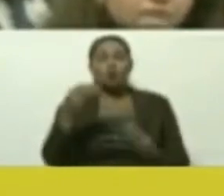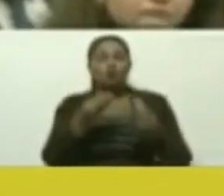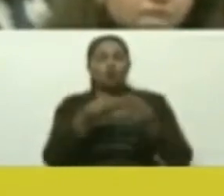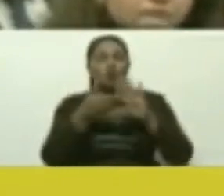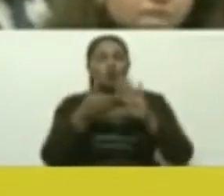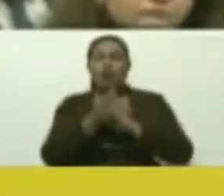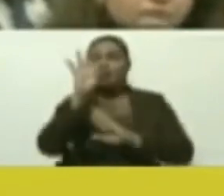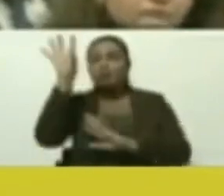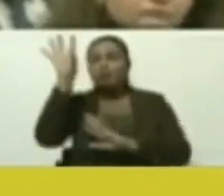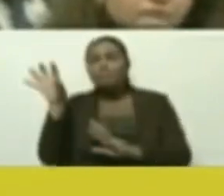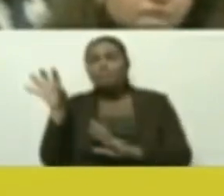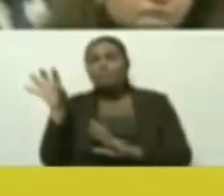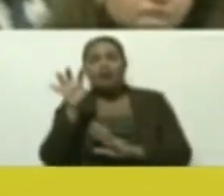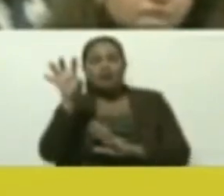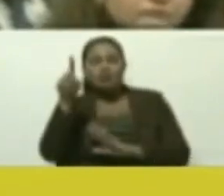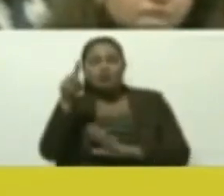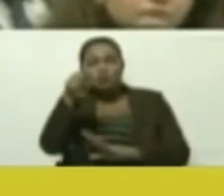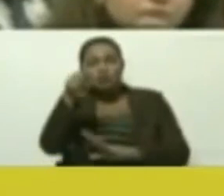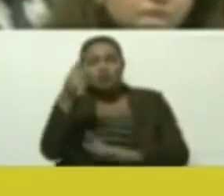in June.